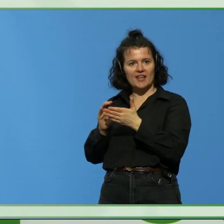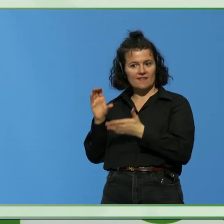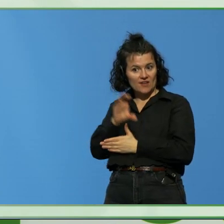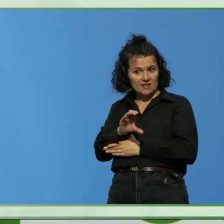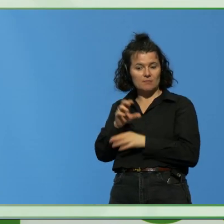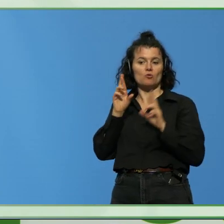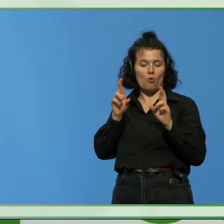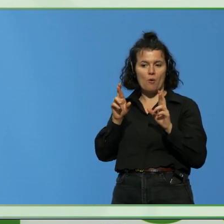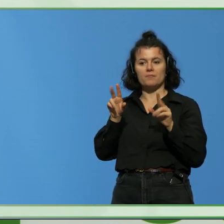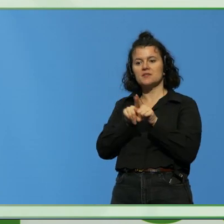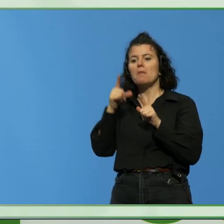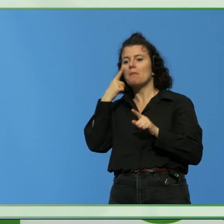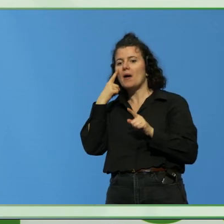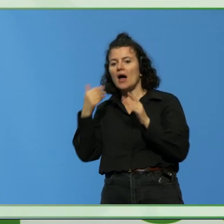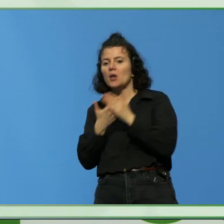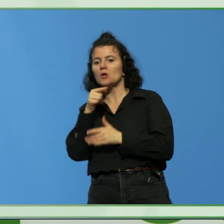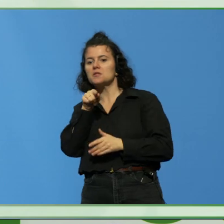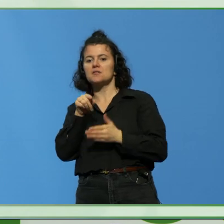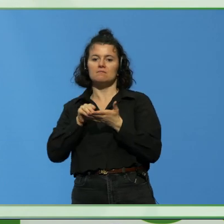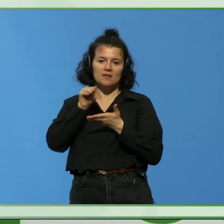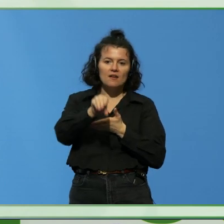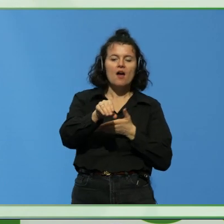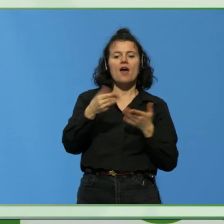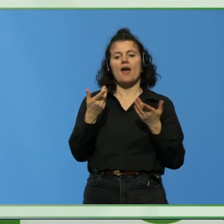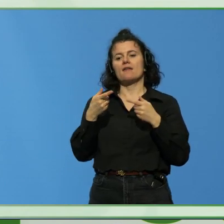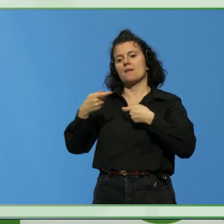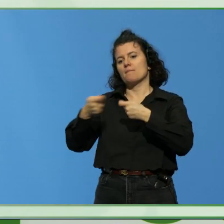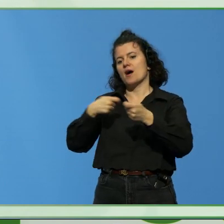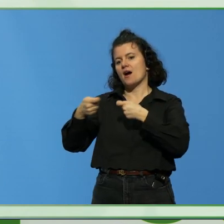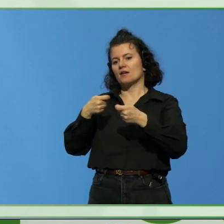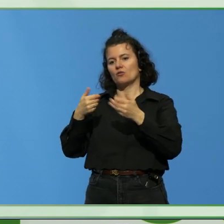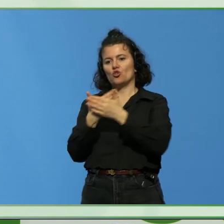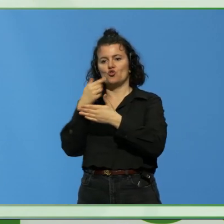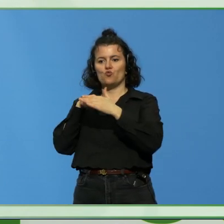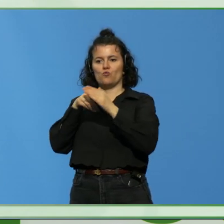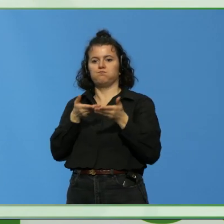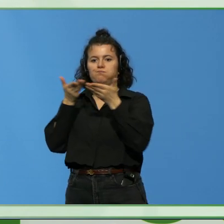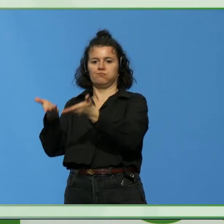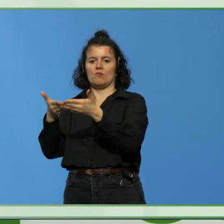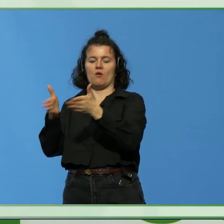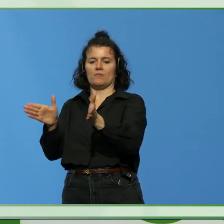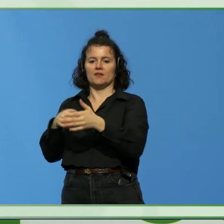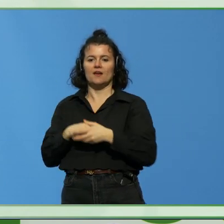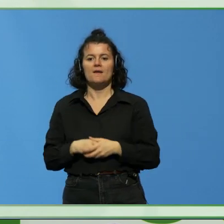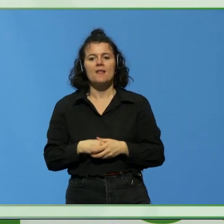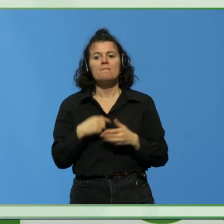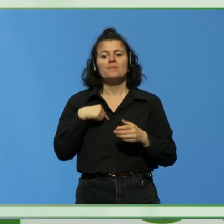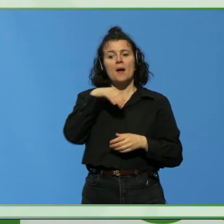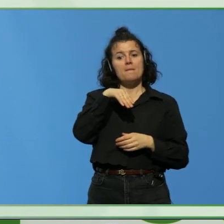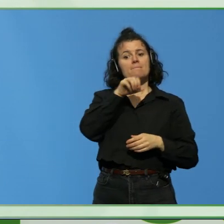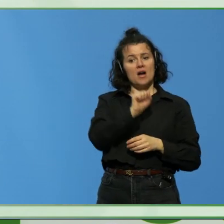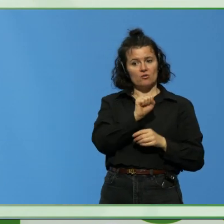with Microsoft, Google, and AWS to create an accelerator and incubator program for assistive startups, founders. We